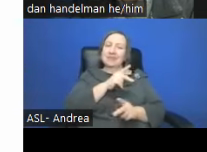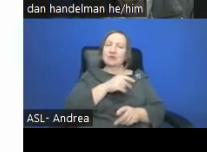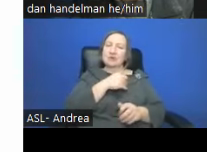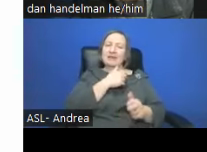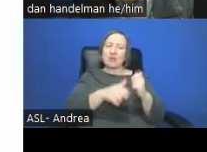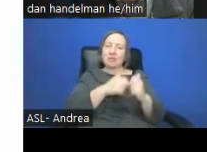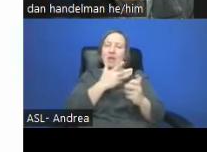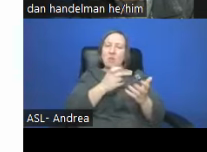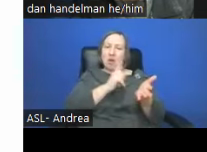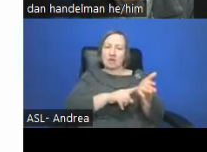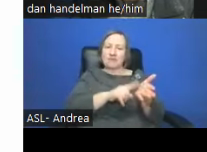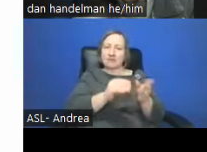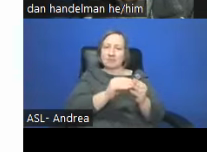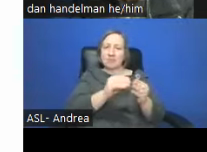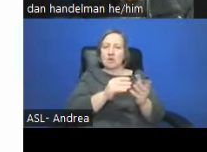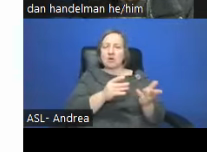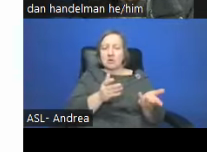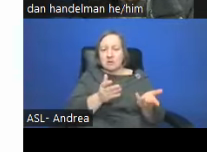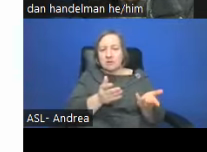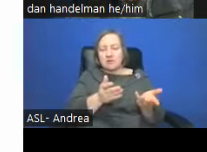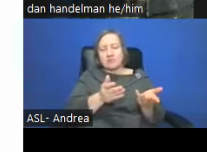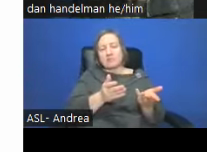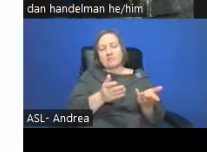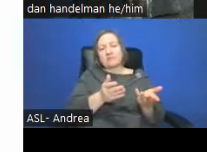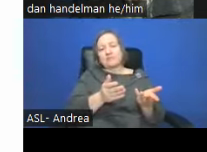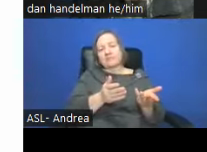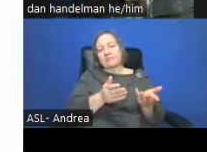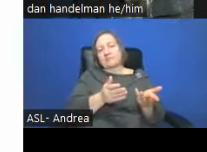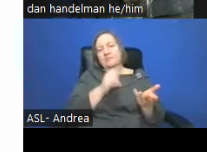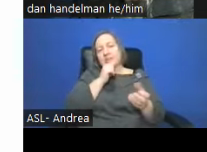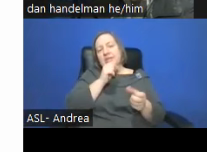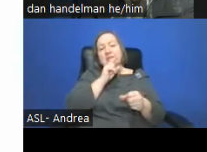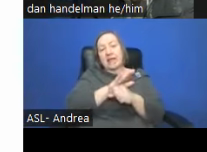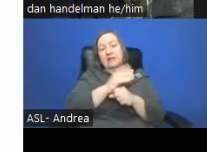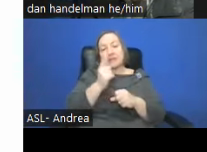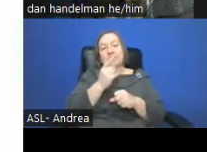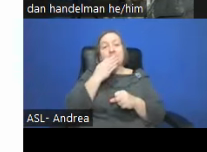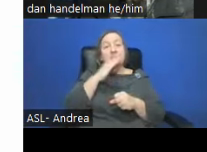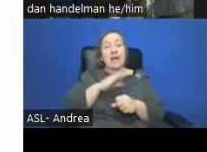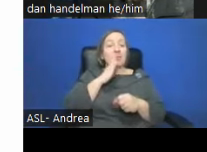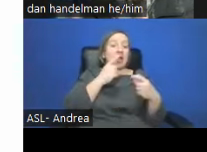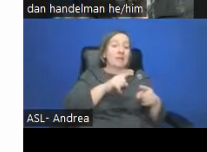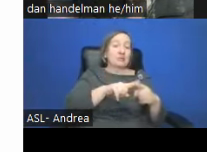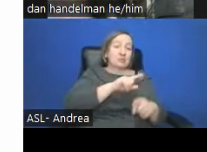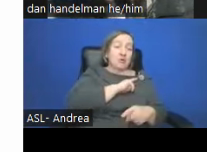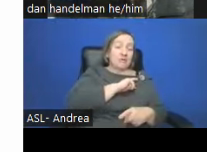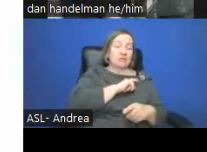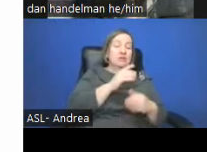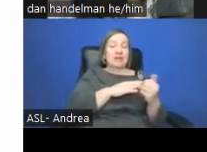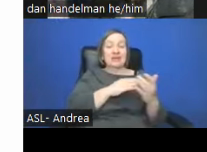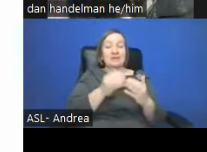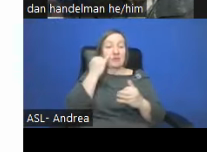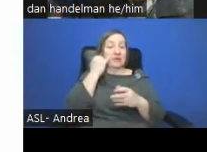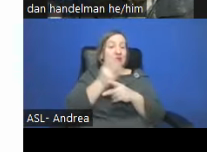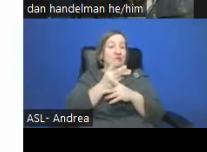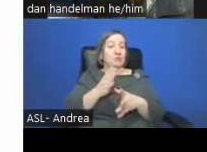problems, I want you to investigate it, that doesn't guarantee that something bad will happen to the officer. So even if the supervisor is doing that because they